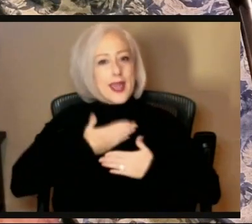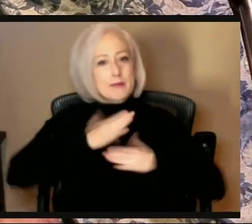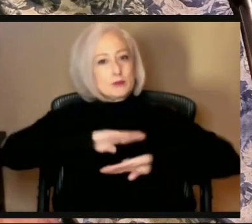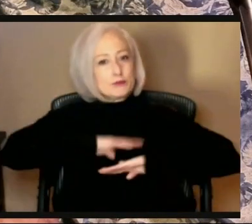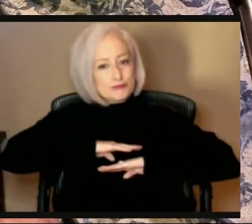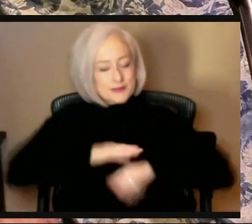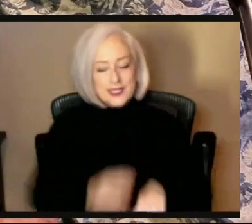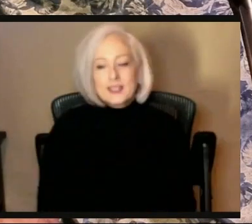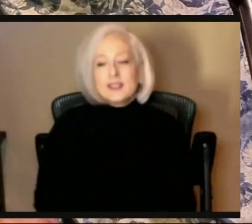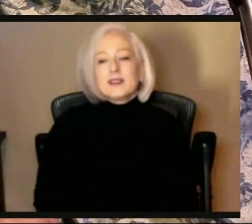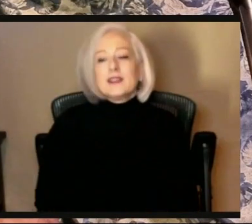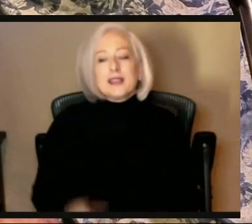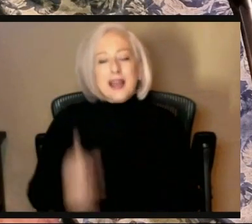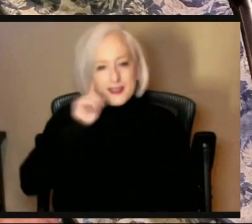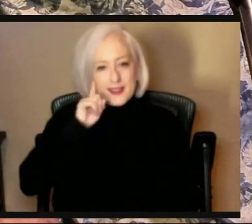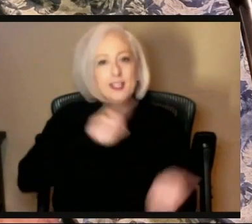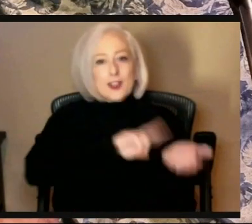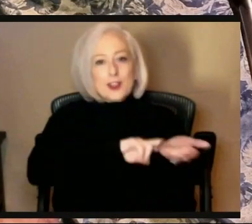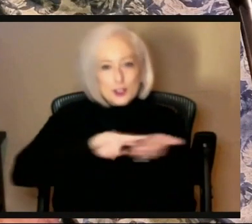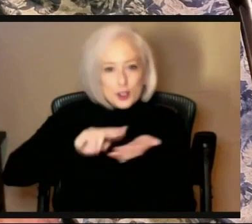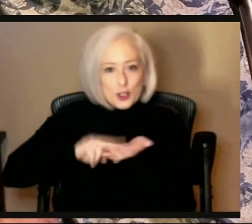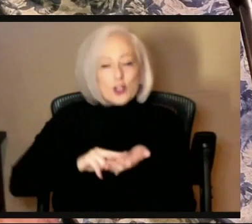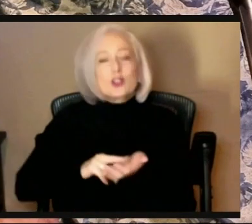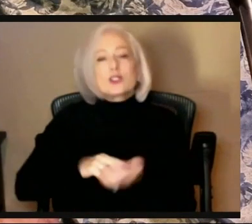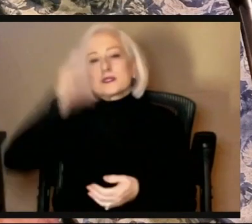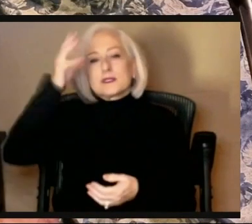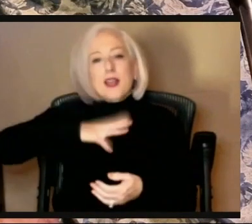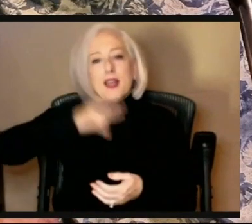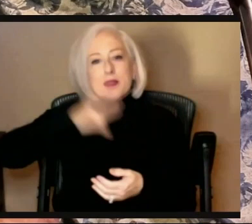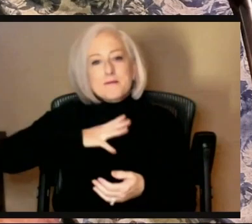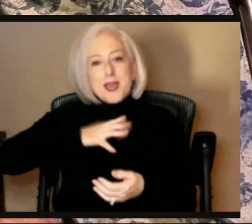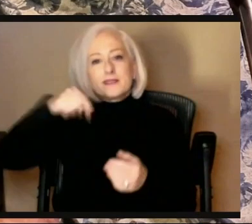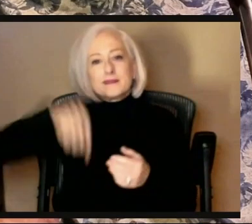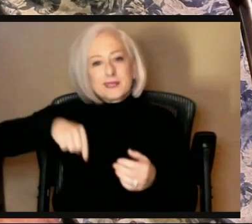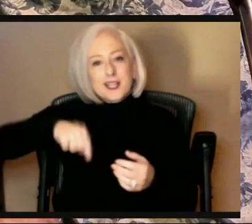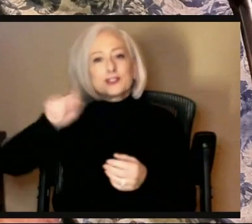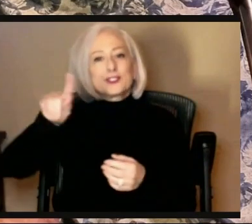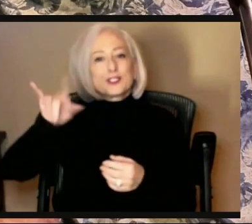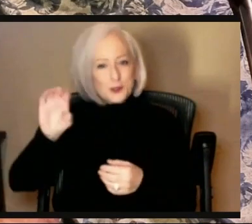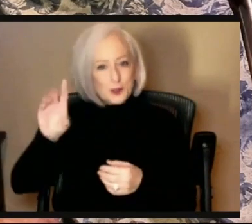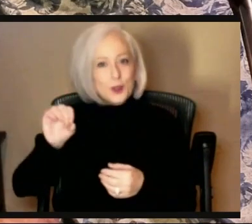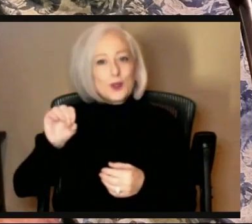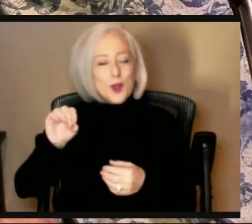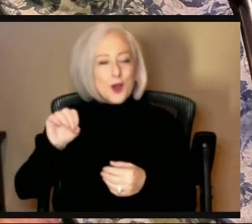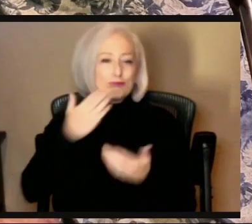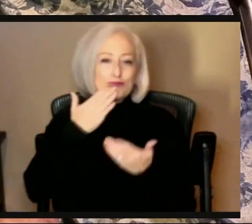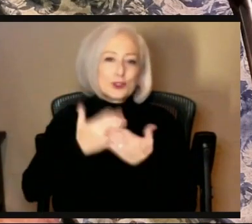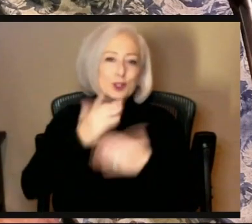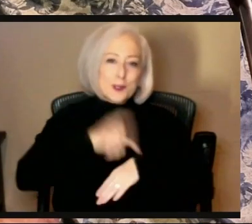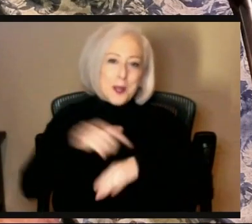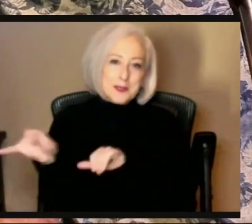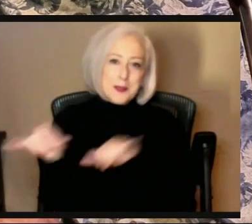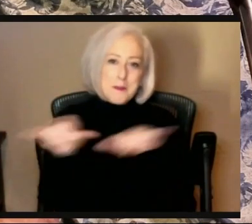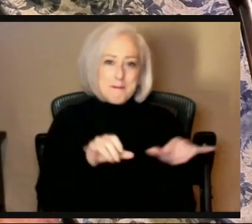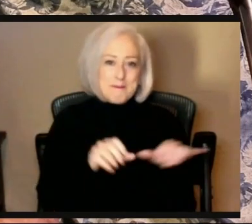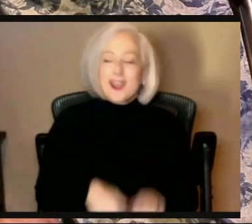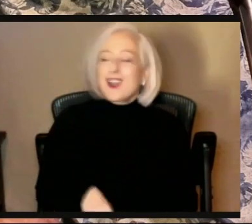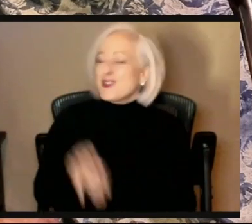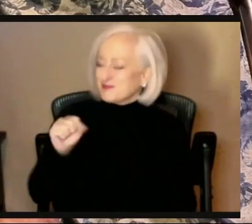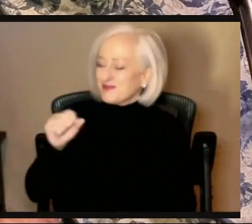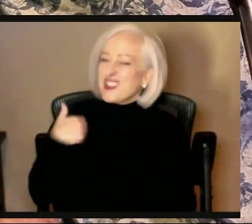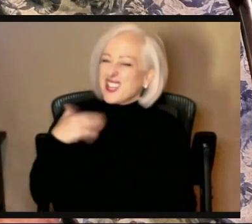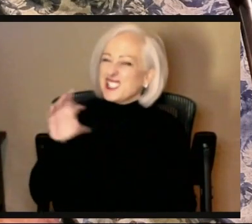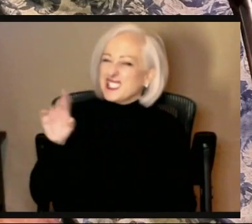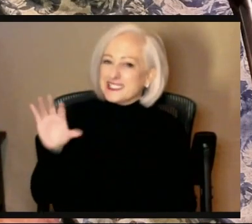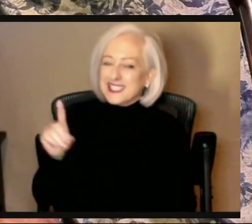I think the nurses and the guys down there in the studio had a good time too. Oh, they certainly did. I told you, Brian, we're a